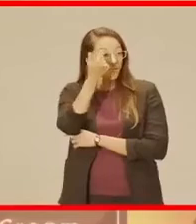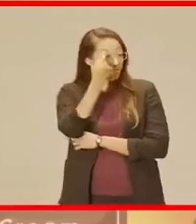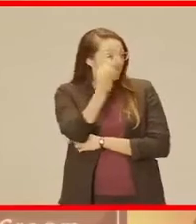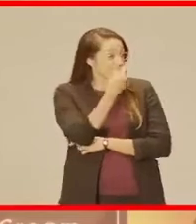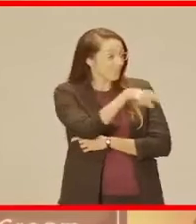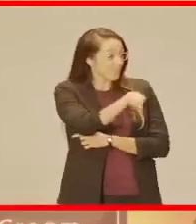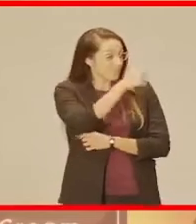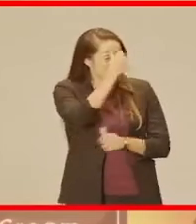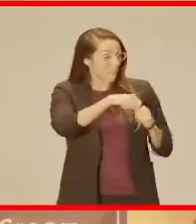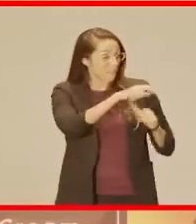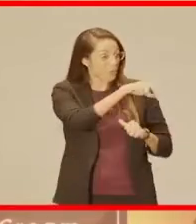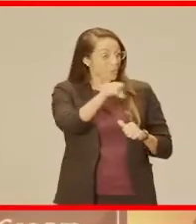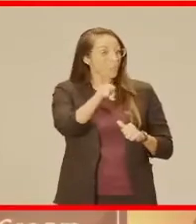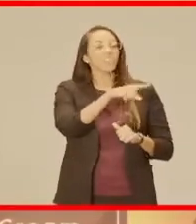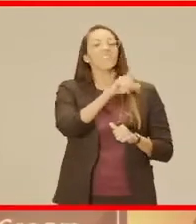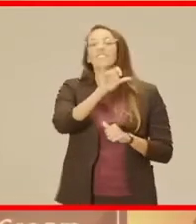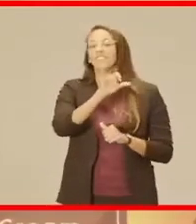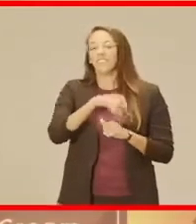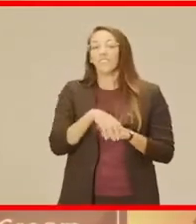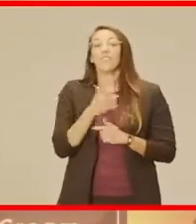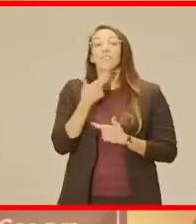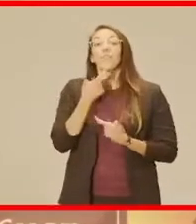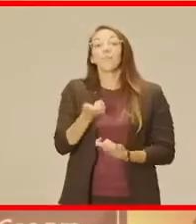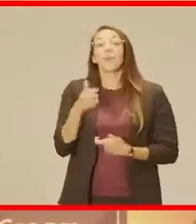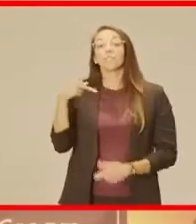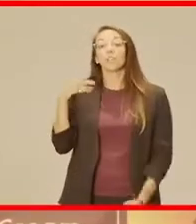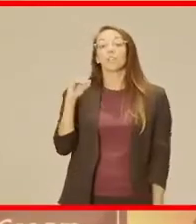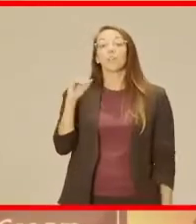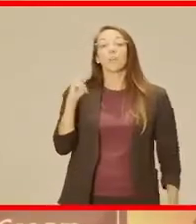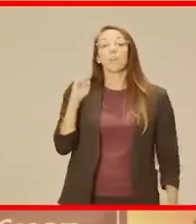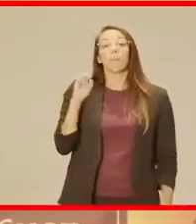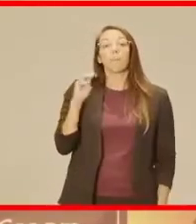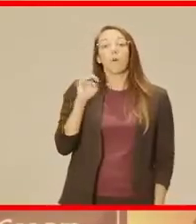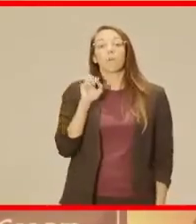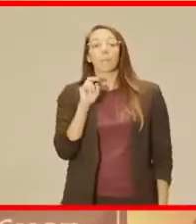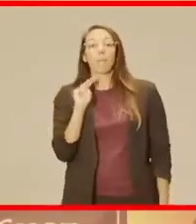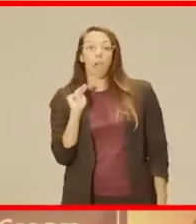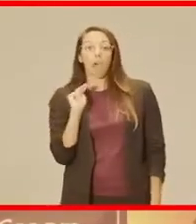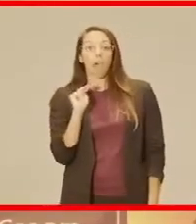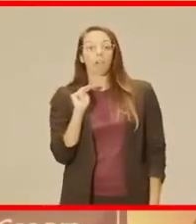And watching Pokemon, there were many references